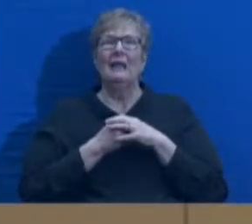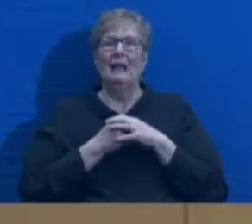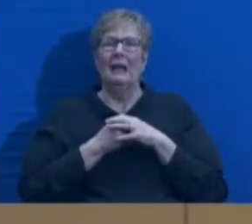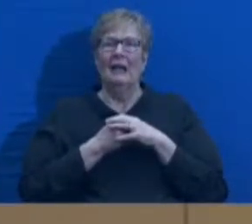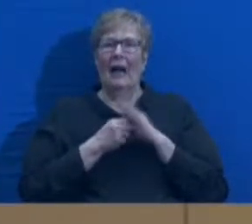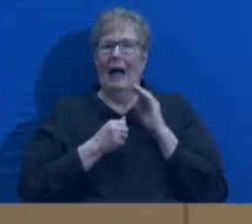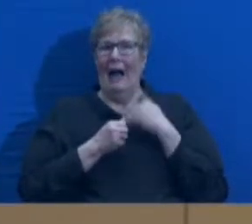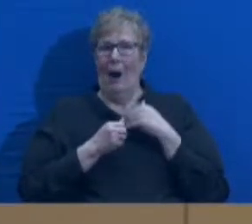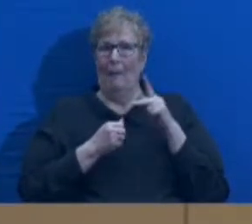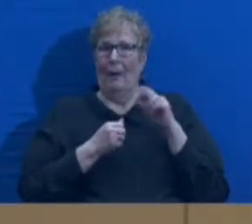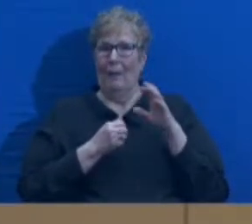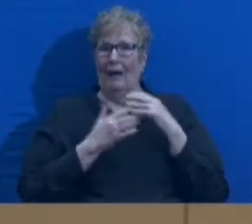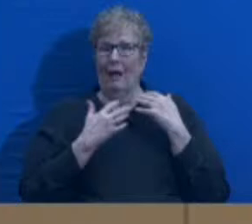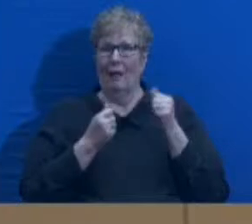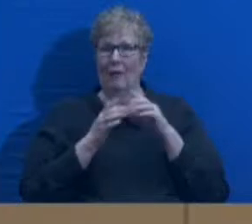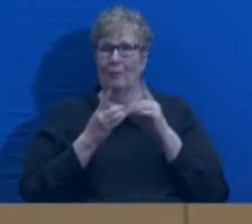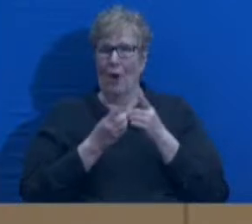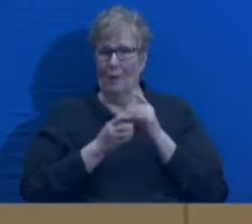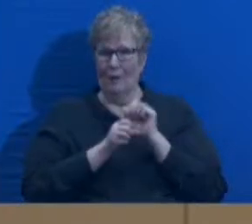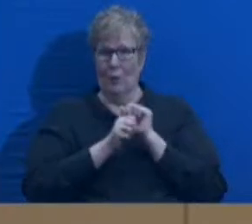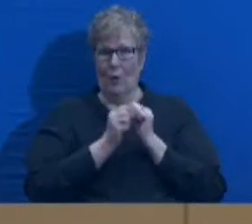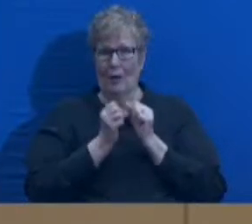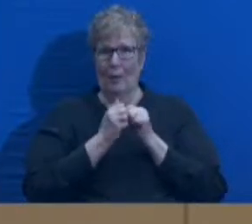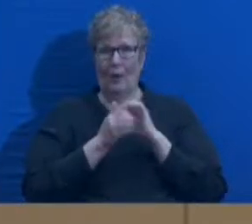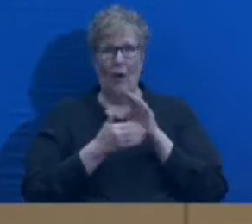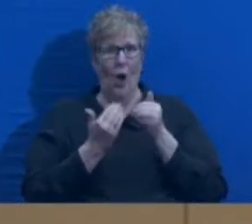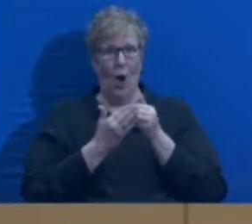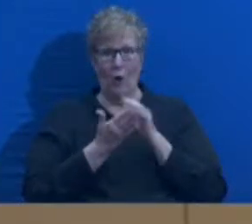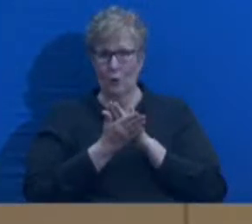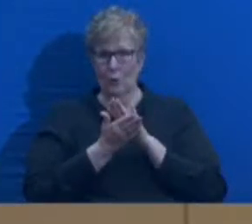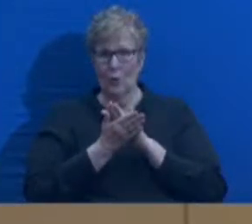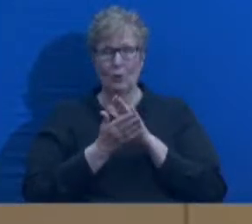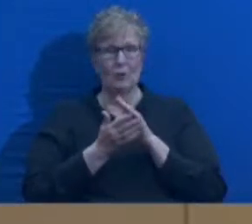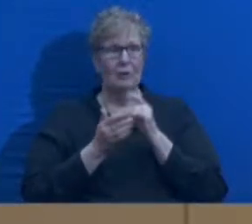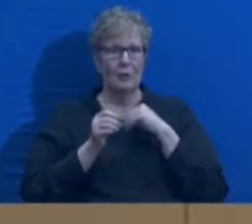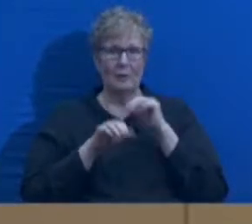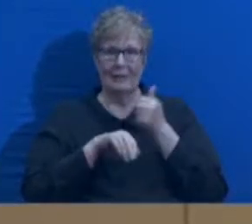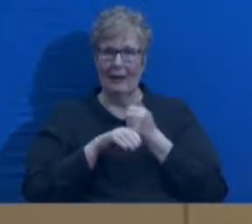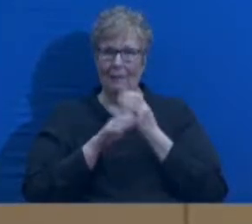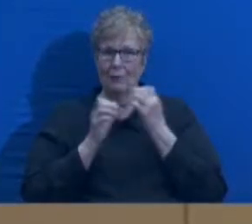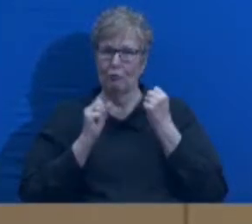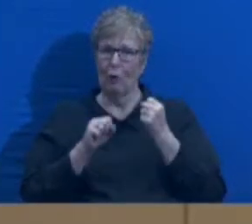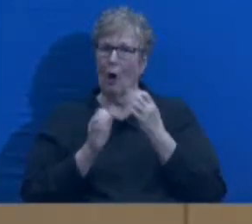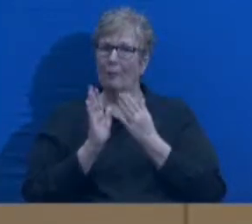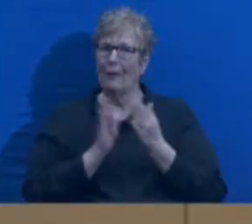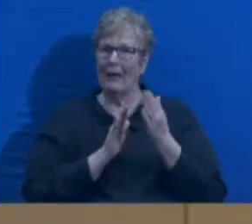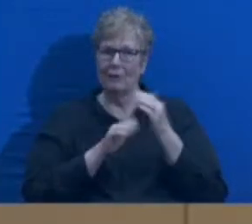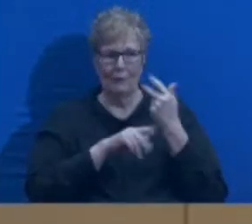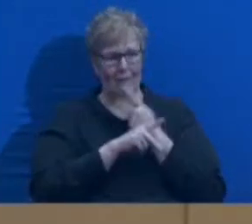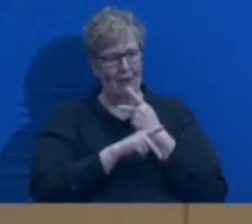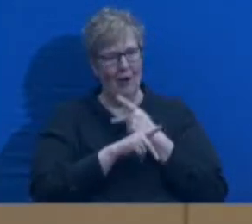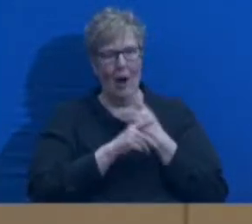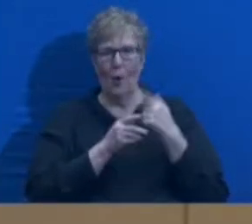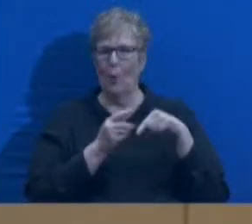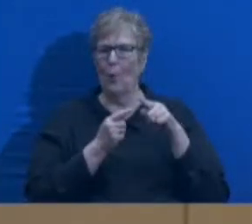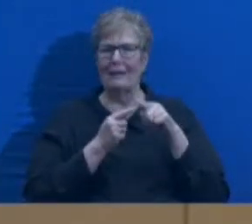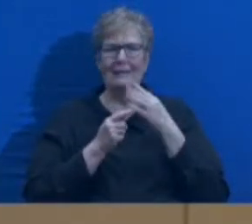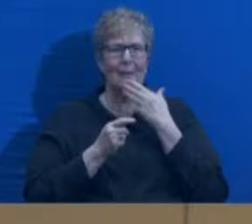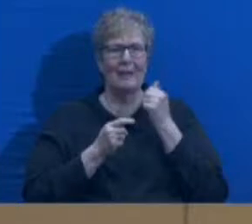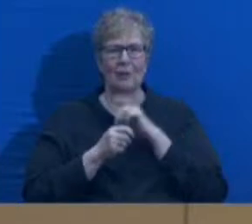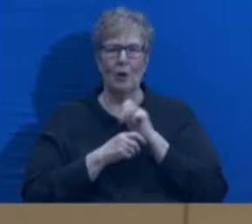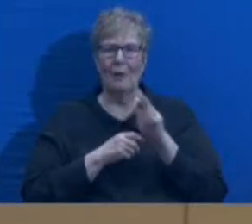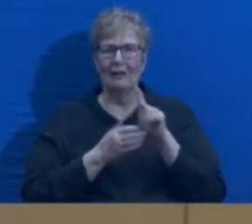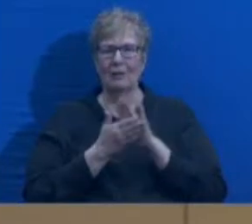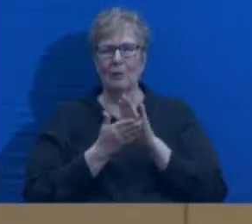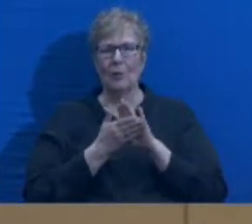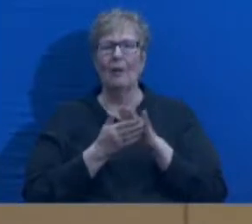Our public health department's working with all to ensure strong plans for return and determining when best to return. This includes